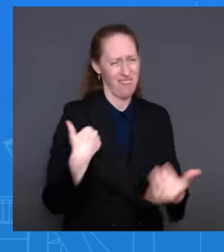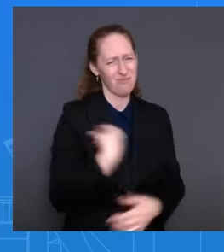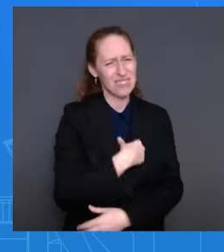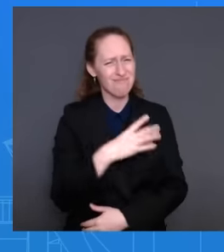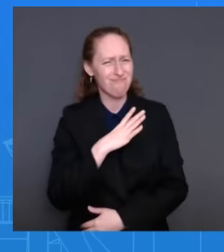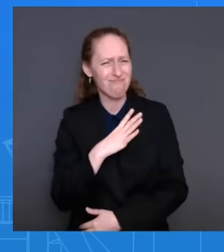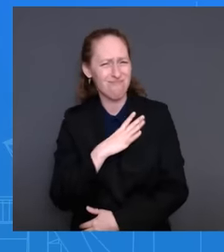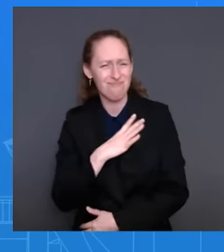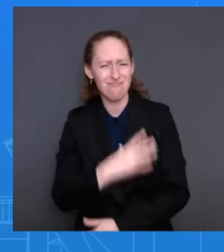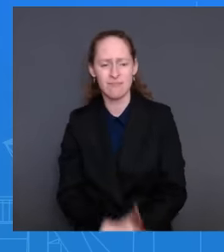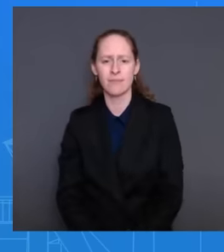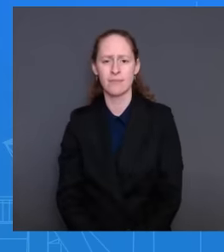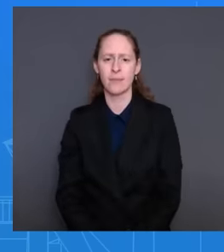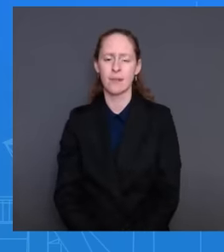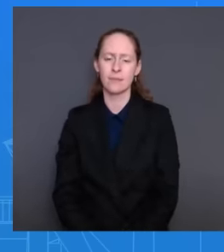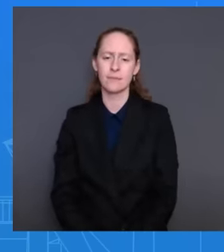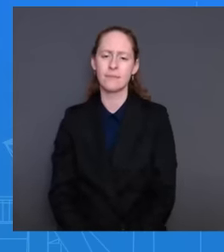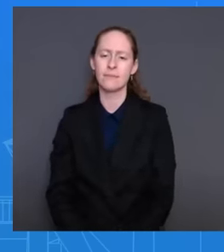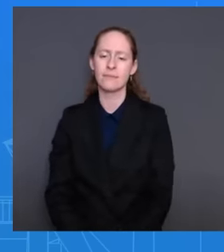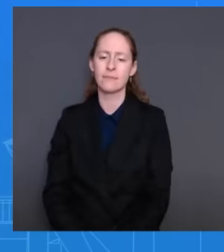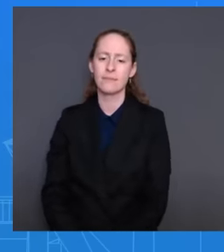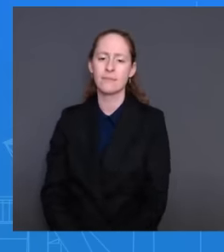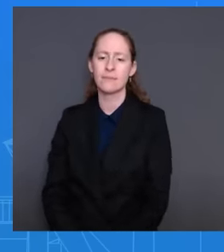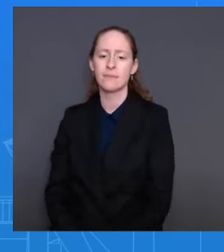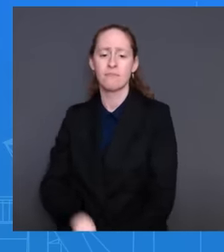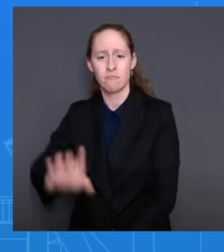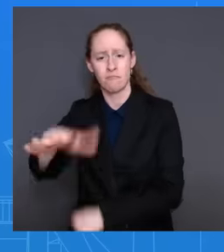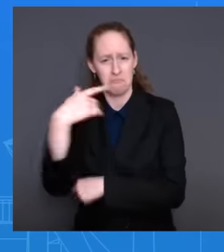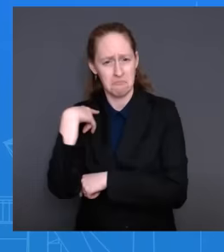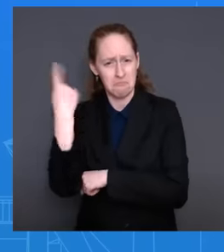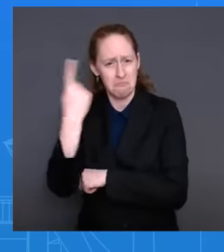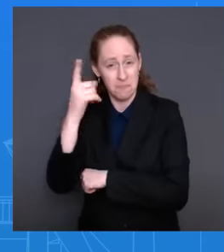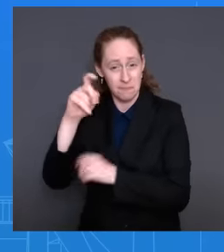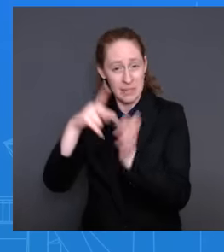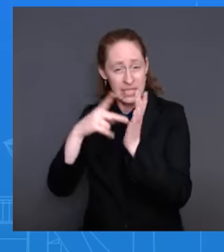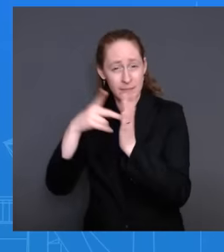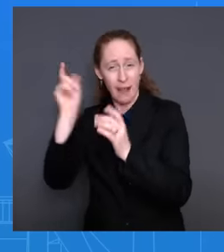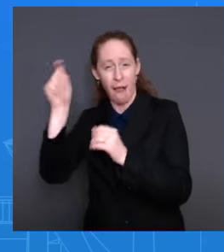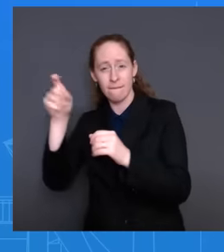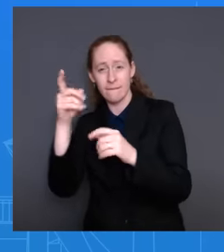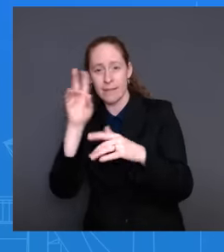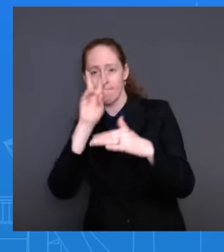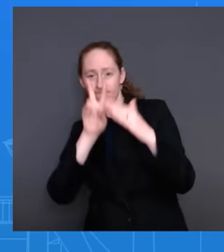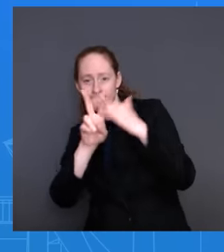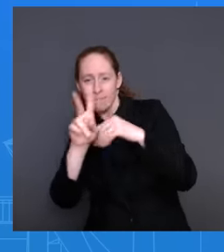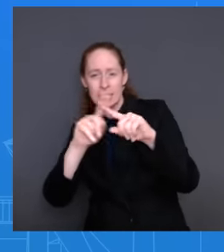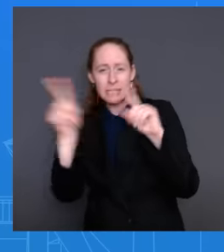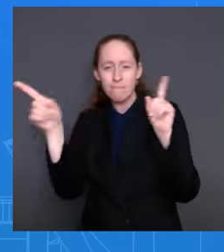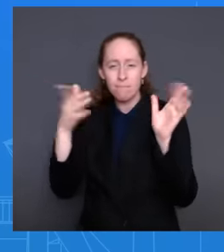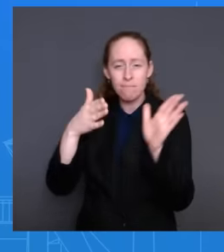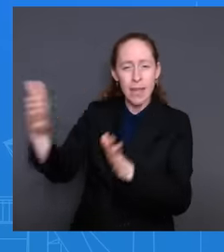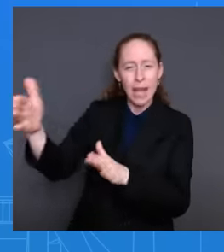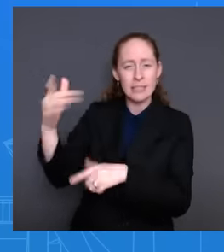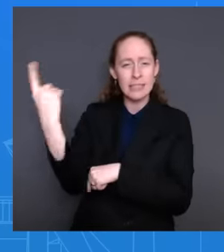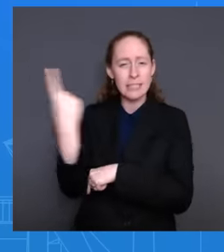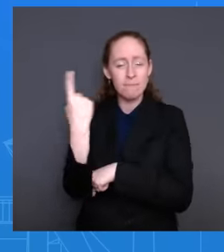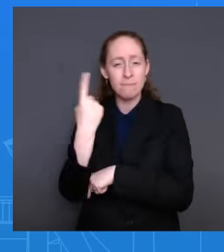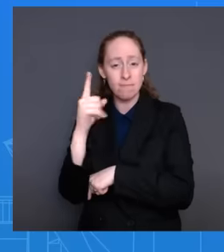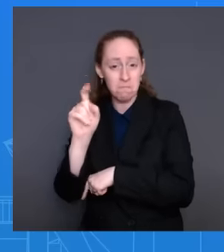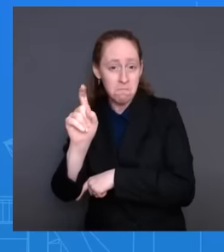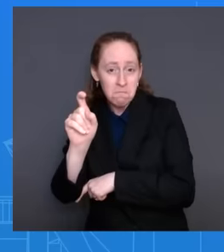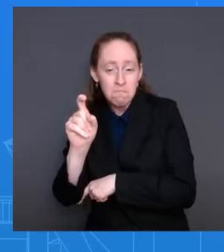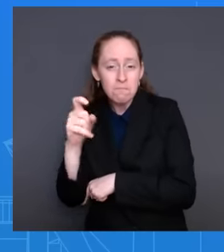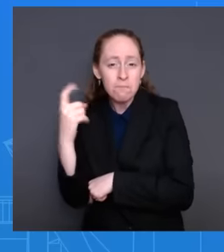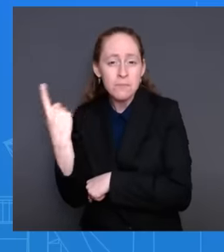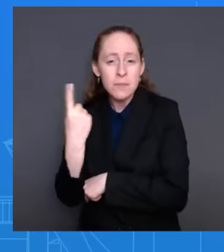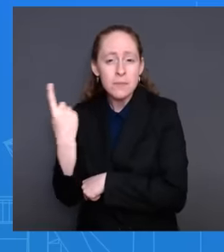its modeling and forecasting techniques given they pretty badly misjudged that inflation was not actually transitory?